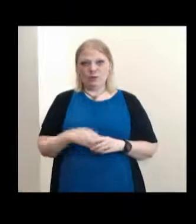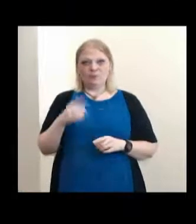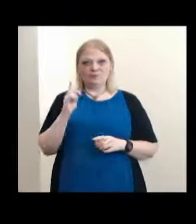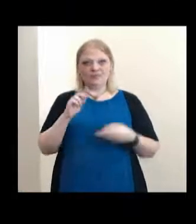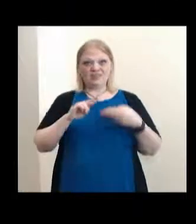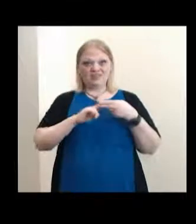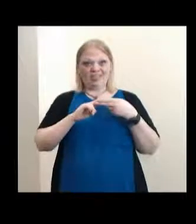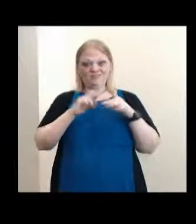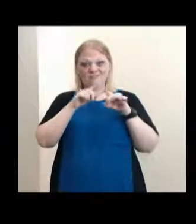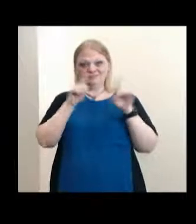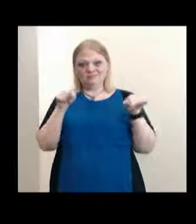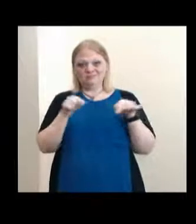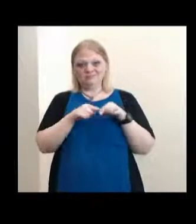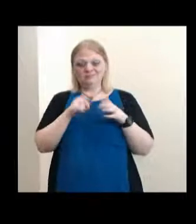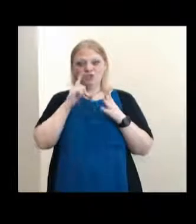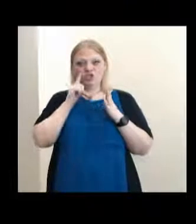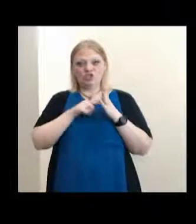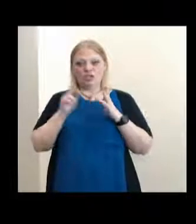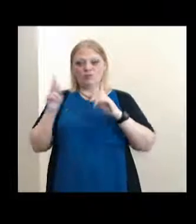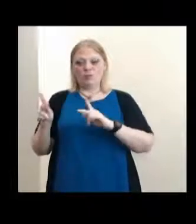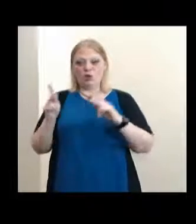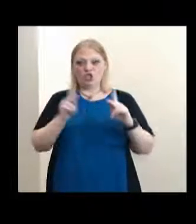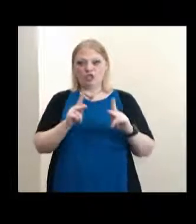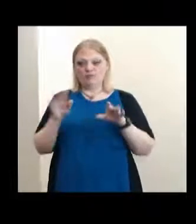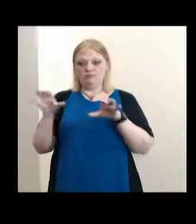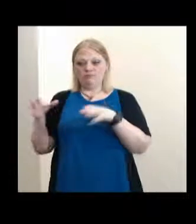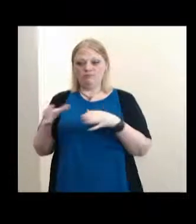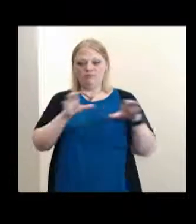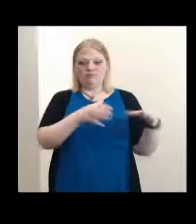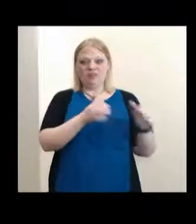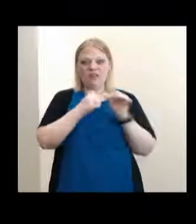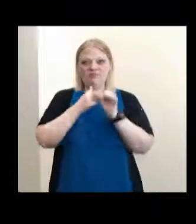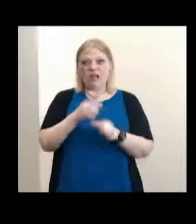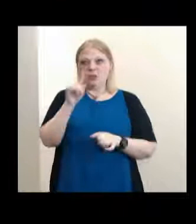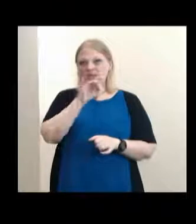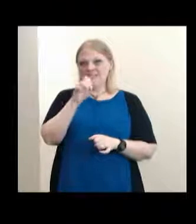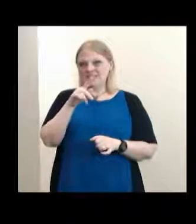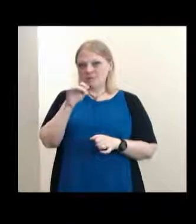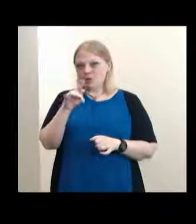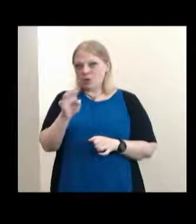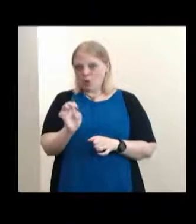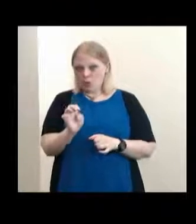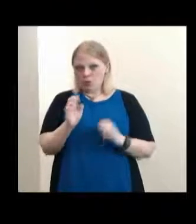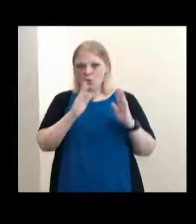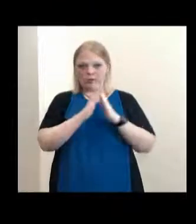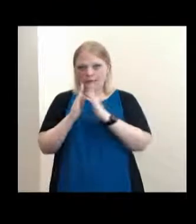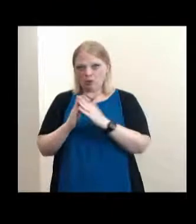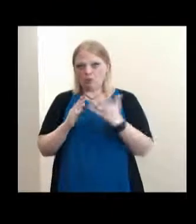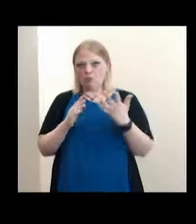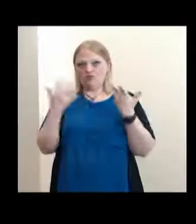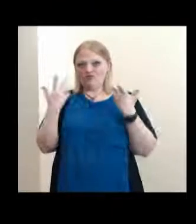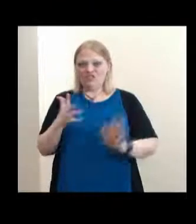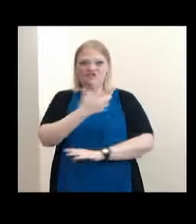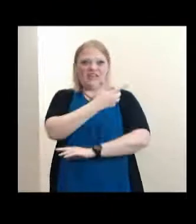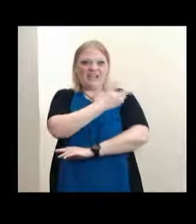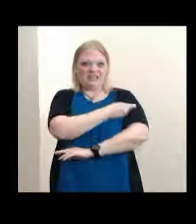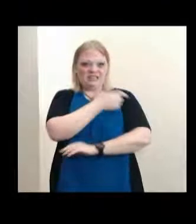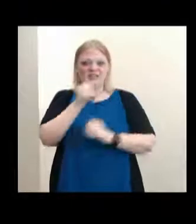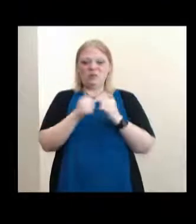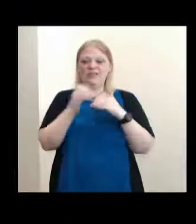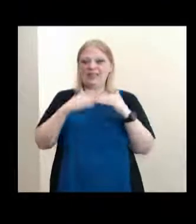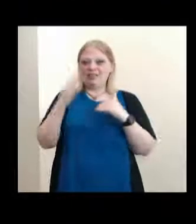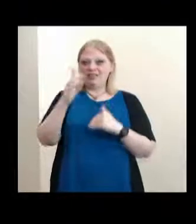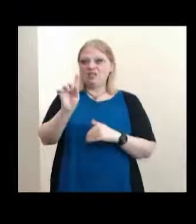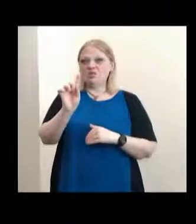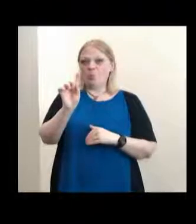at the proportion of the population by zip code and municipality that has been vaccinated with at least one